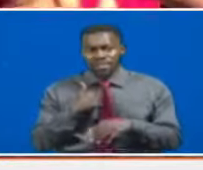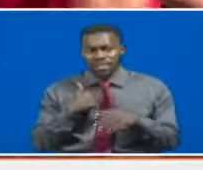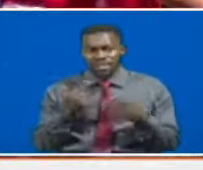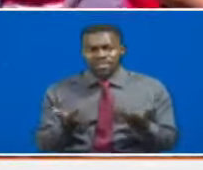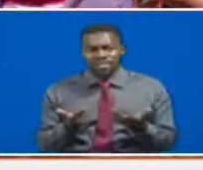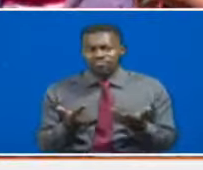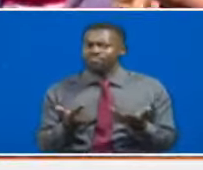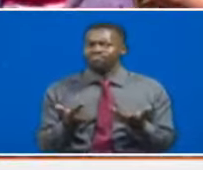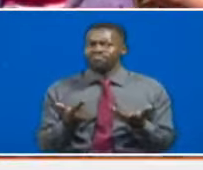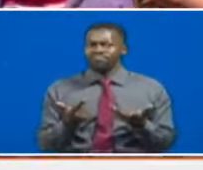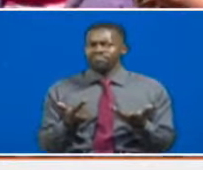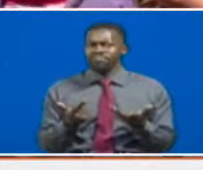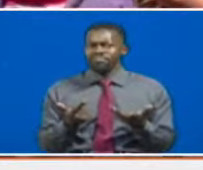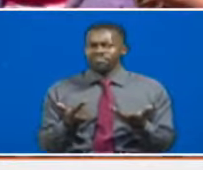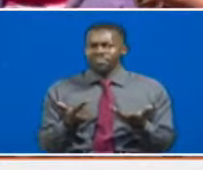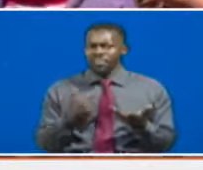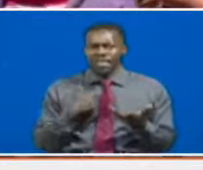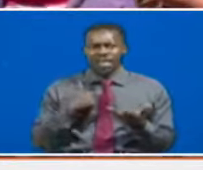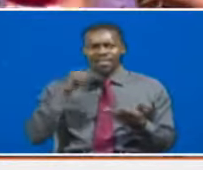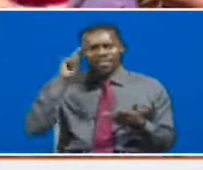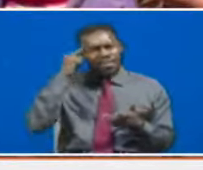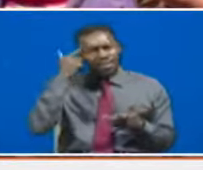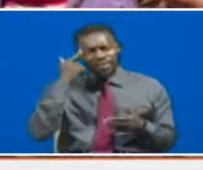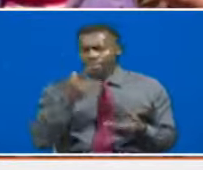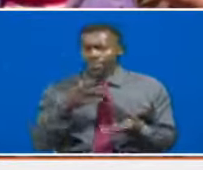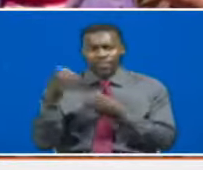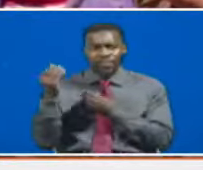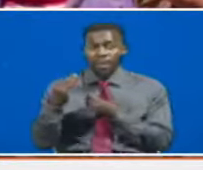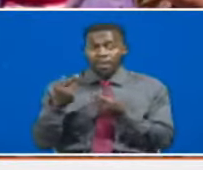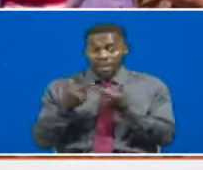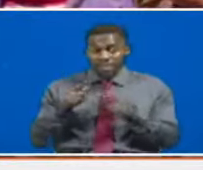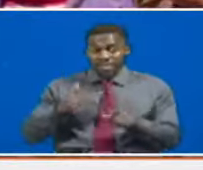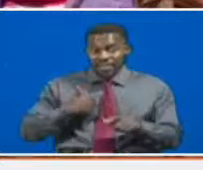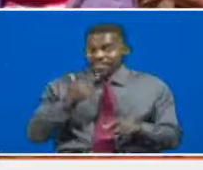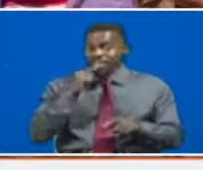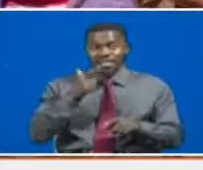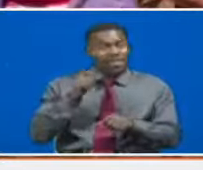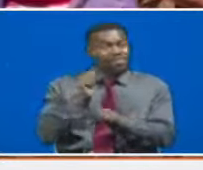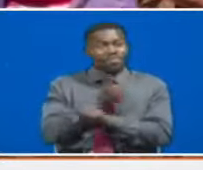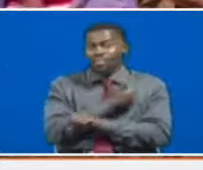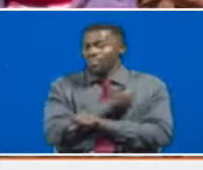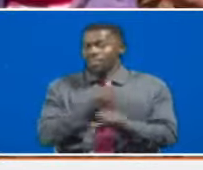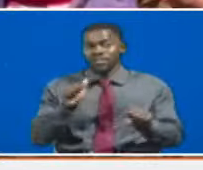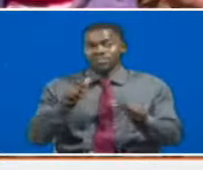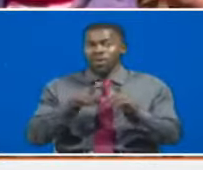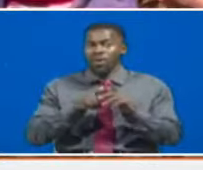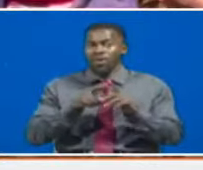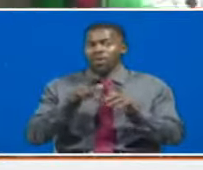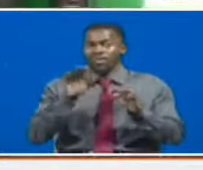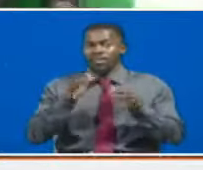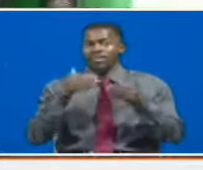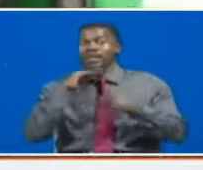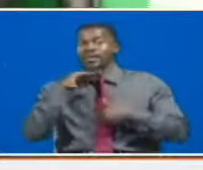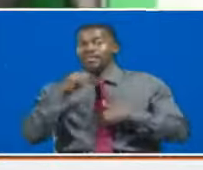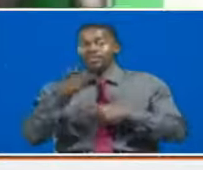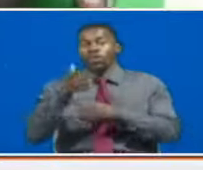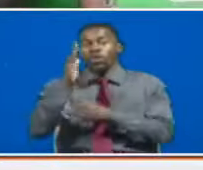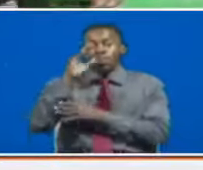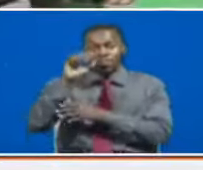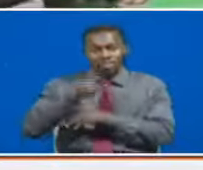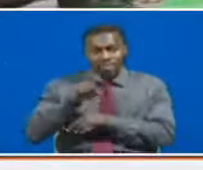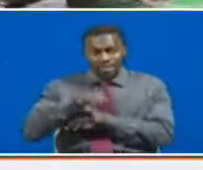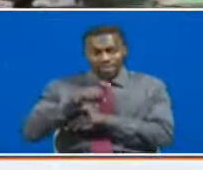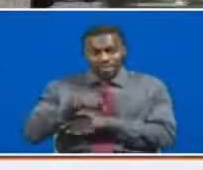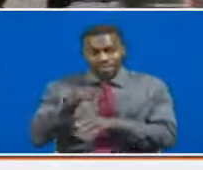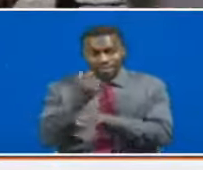nawaagia kwa heri, jiumini kuenda naenda. Na mimi nikamwambia hautaenda. Mungu ambaye tumemtumikia lazima atuokoe. 12 hours into